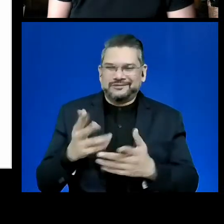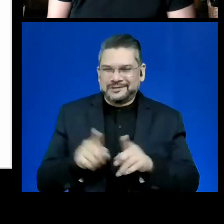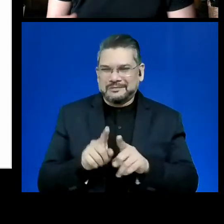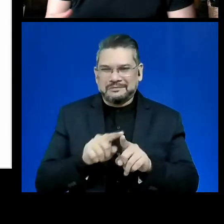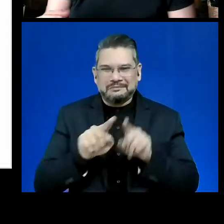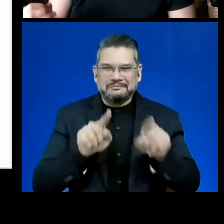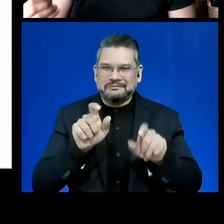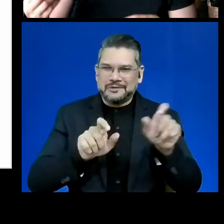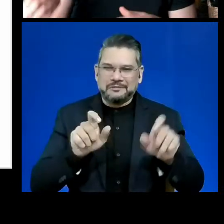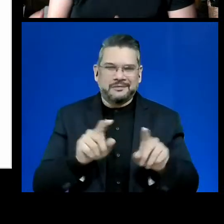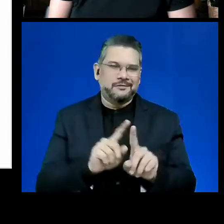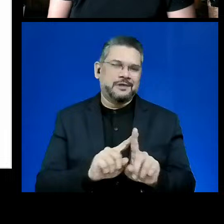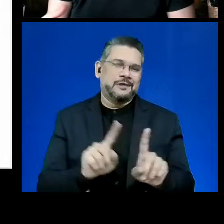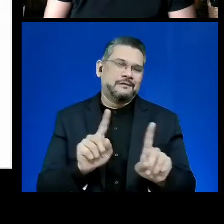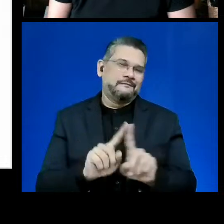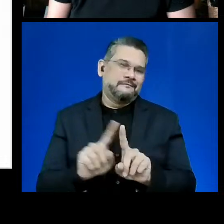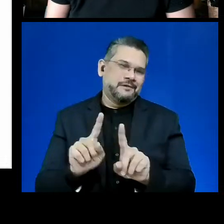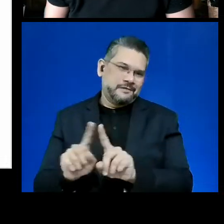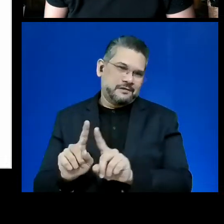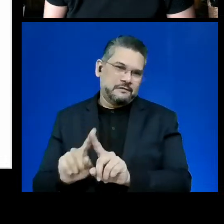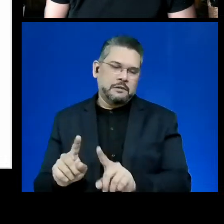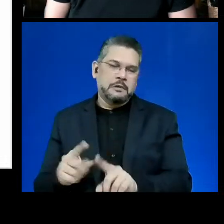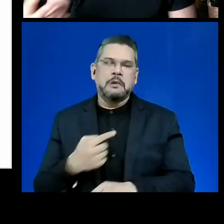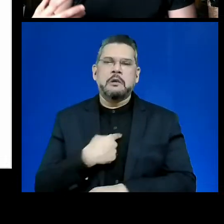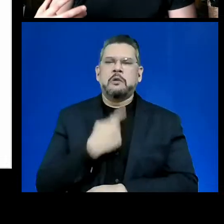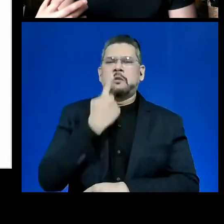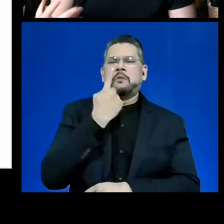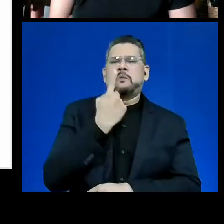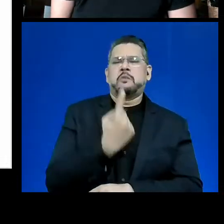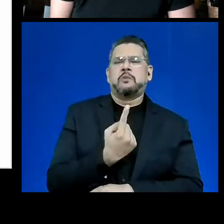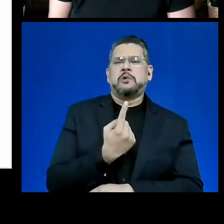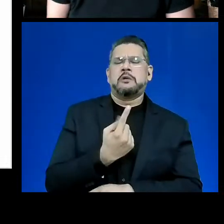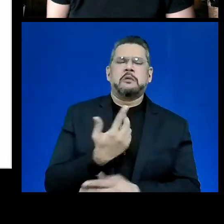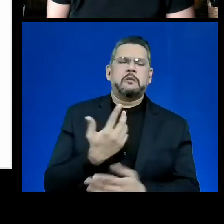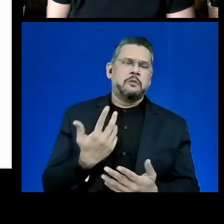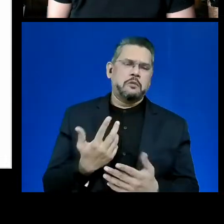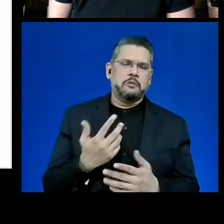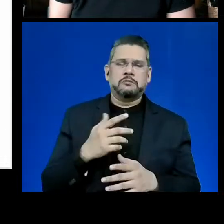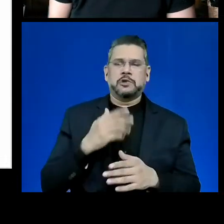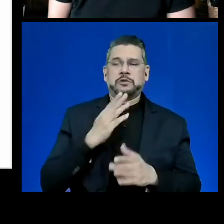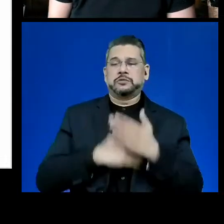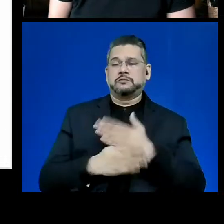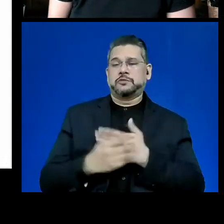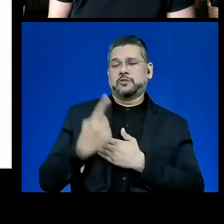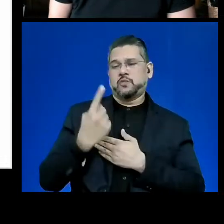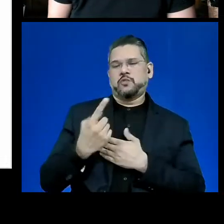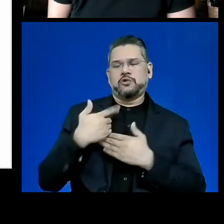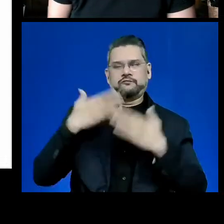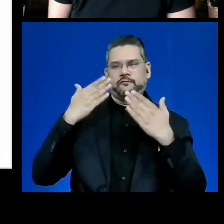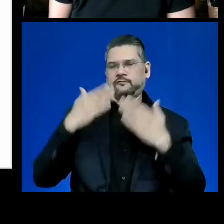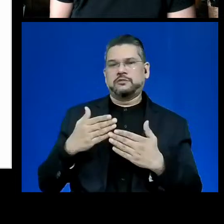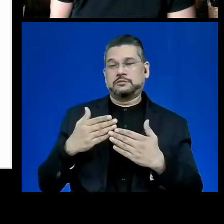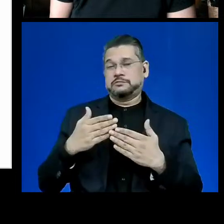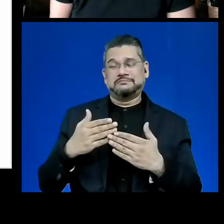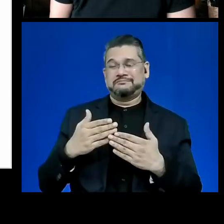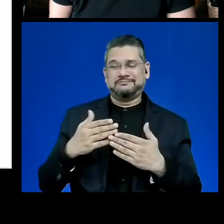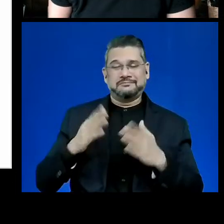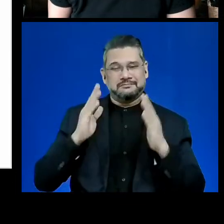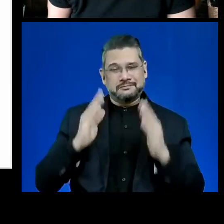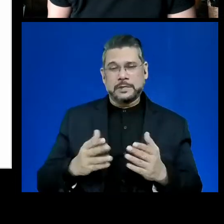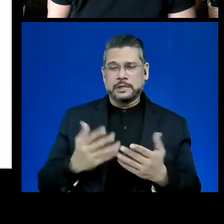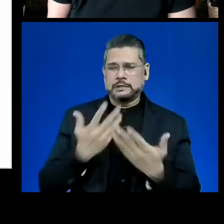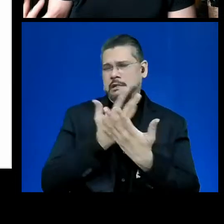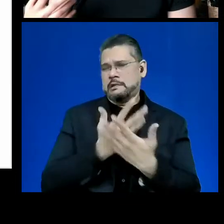people who have a genuine disability. It can be for anybody to utilize an accessibility feature at any point